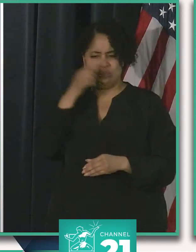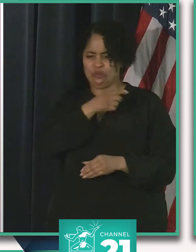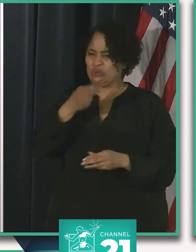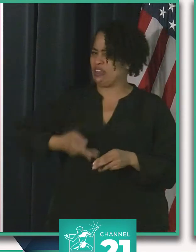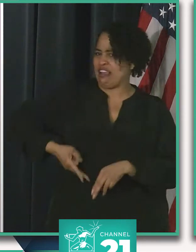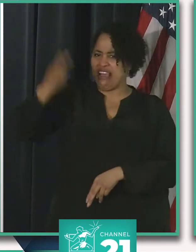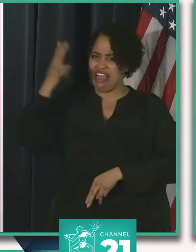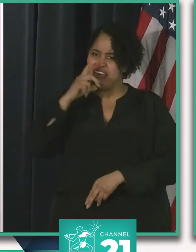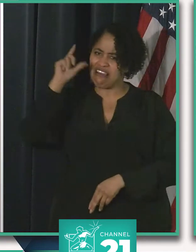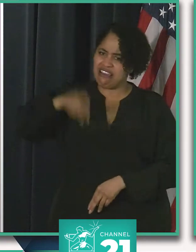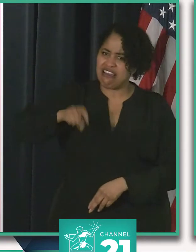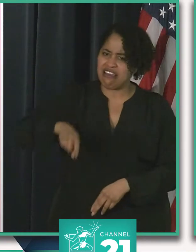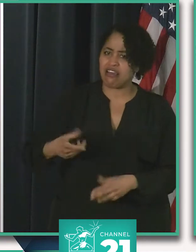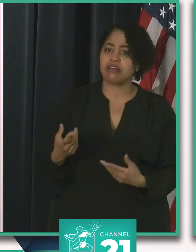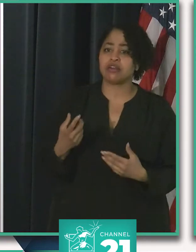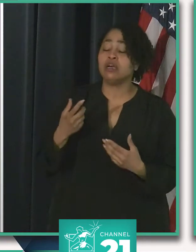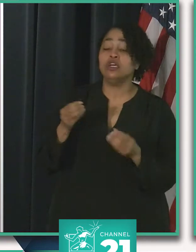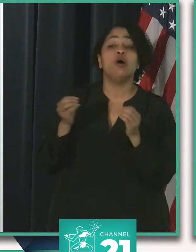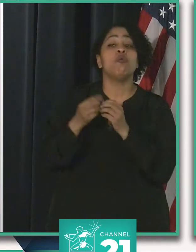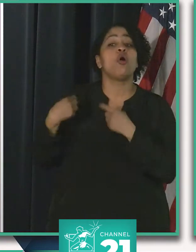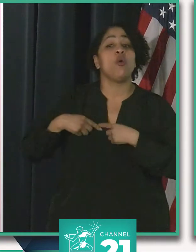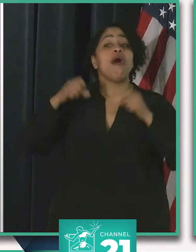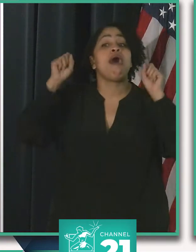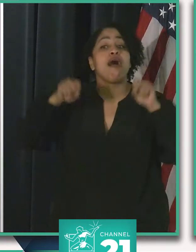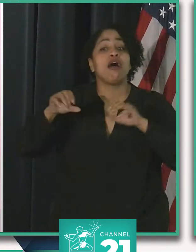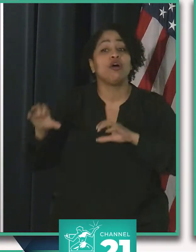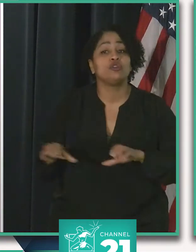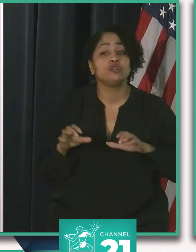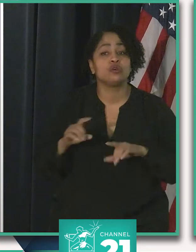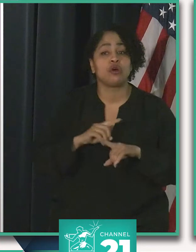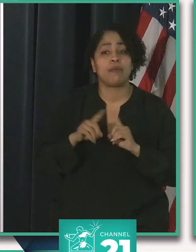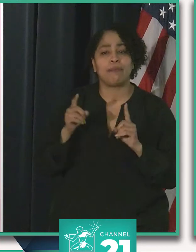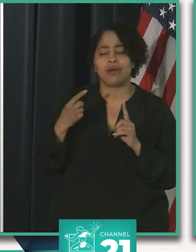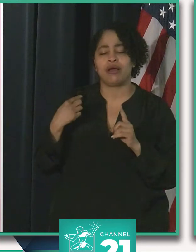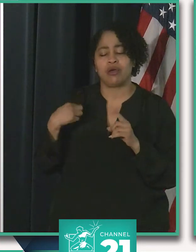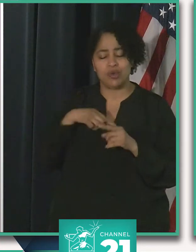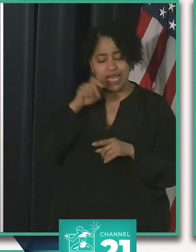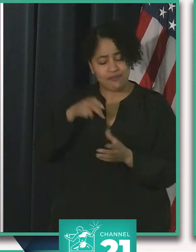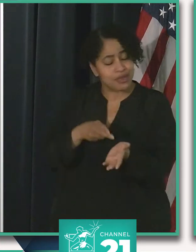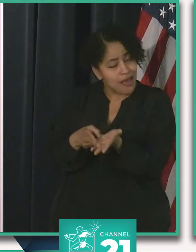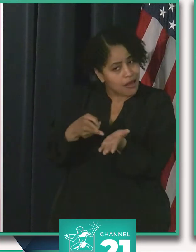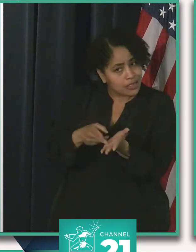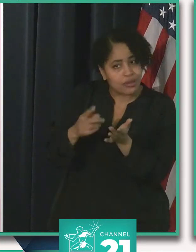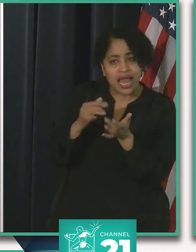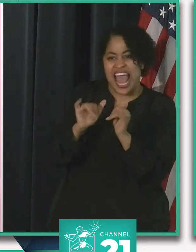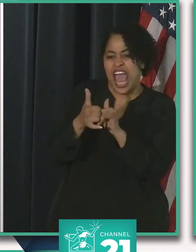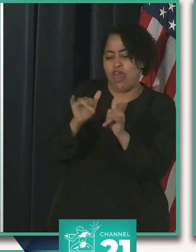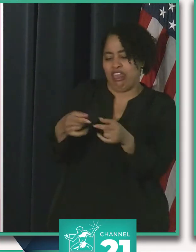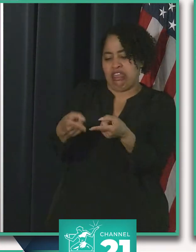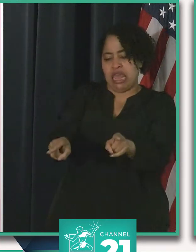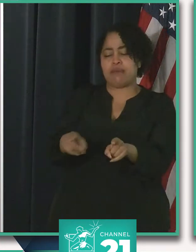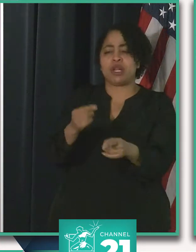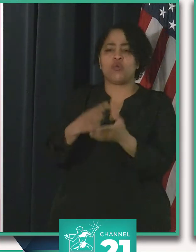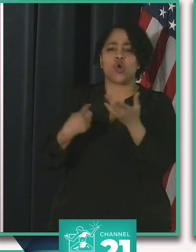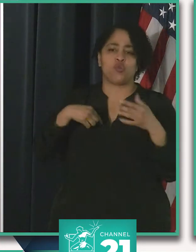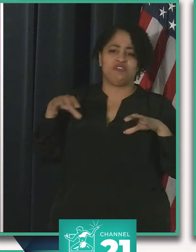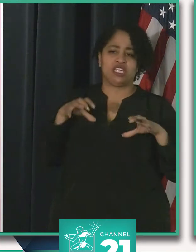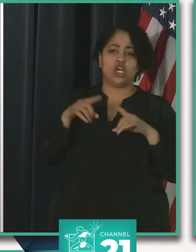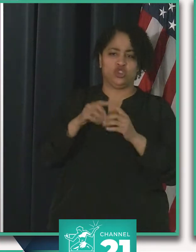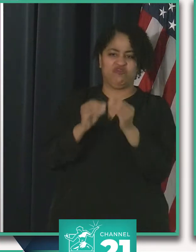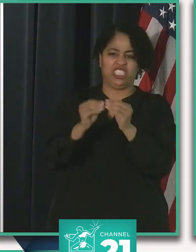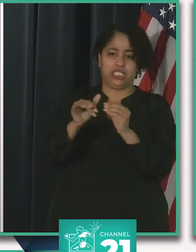high. There is more that we can do, but I think we need to be honest about how it came about and what we've done to correct it.